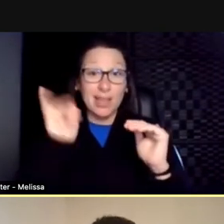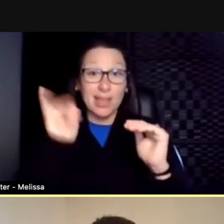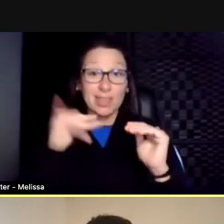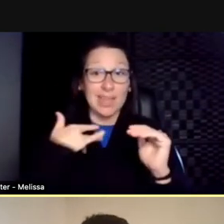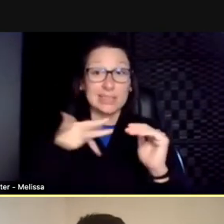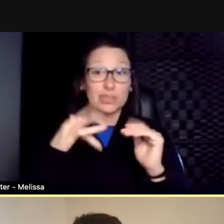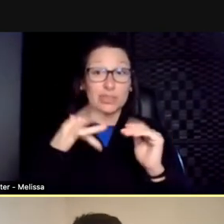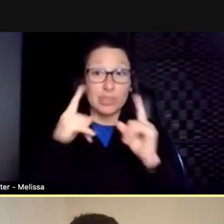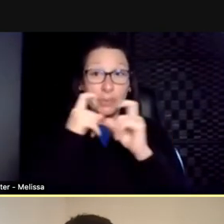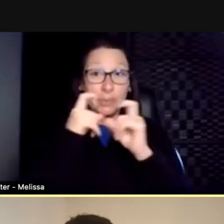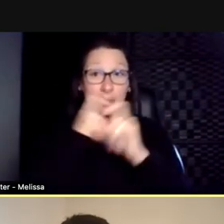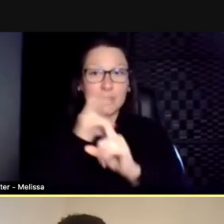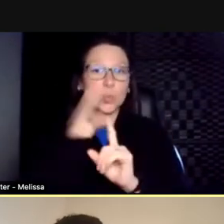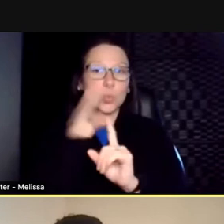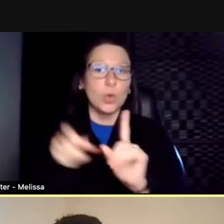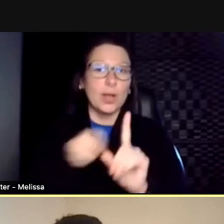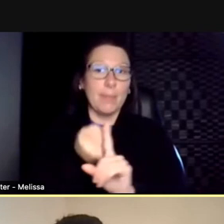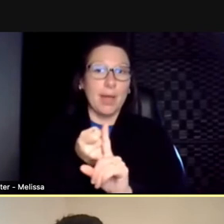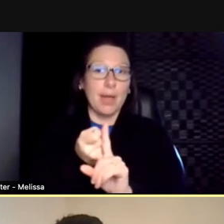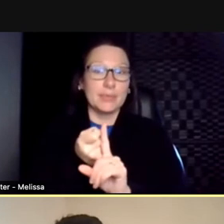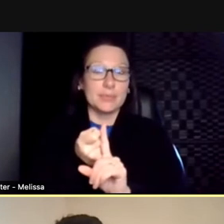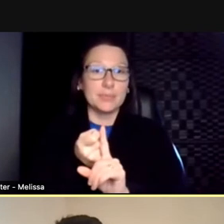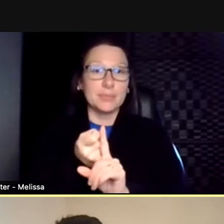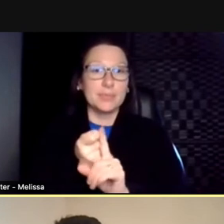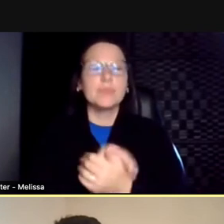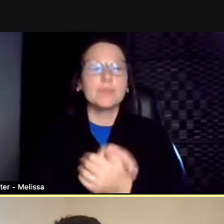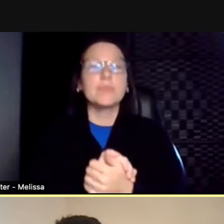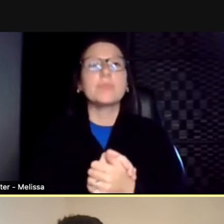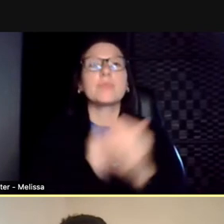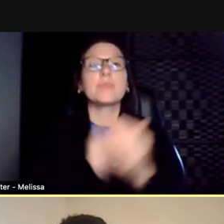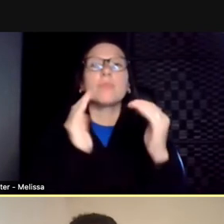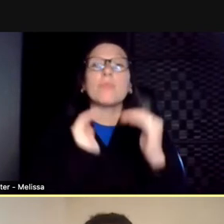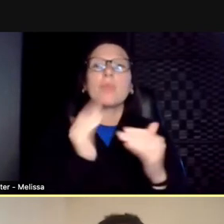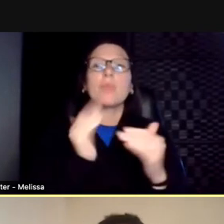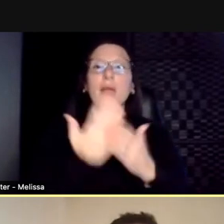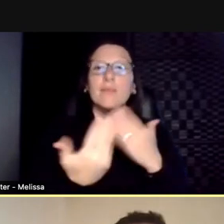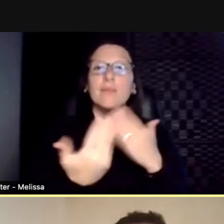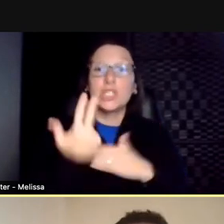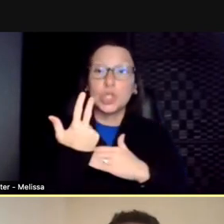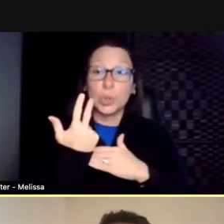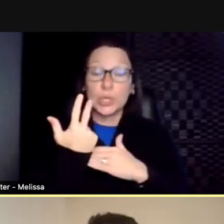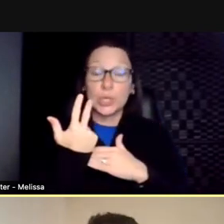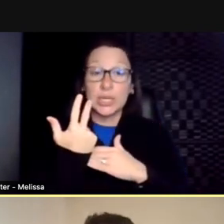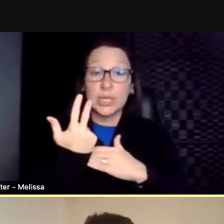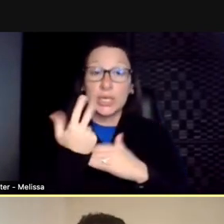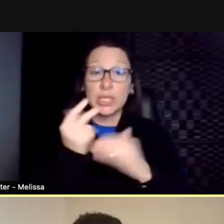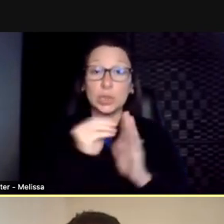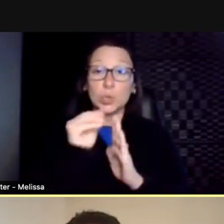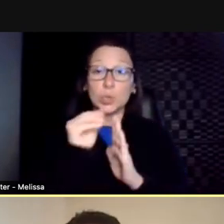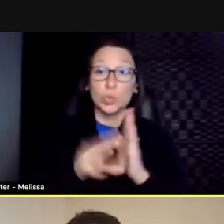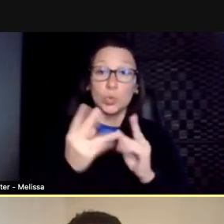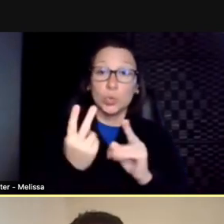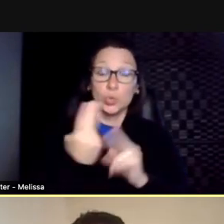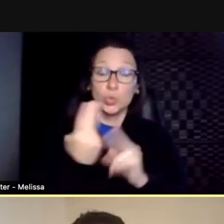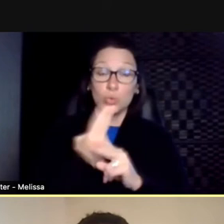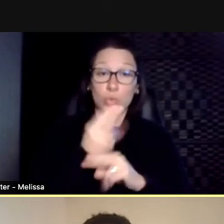more. And as I said, in phase 3, the students using their vision for learning all throughout the day,